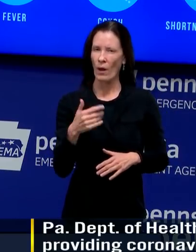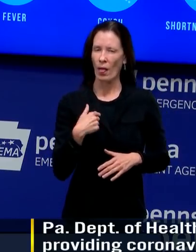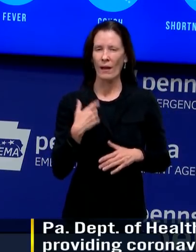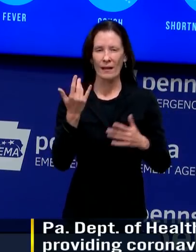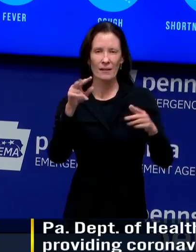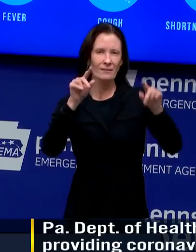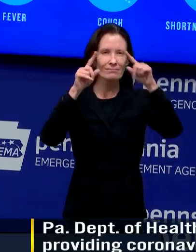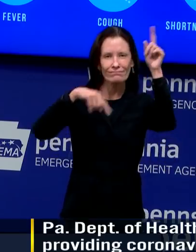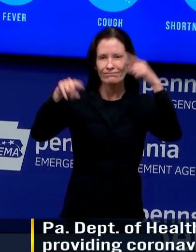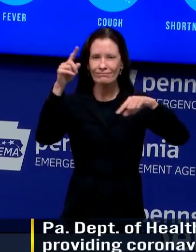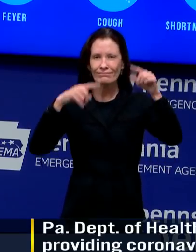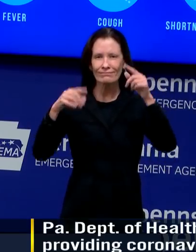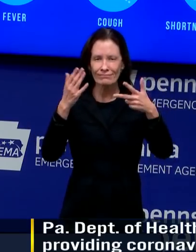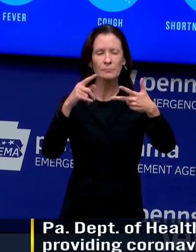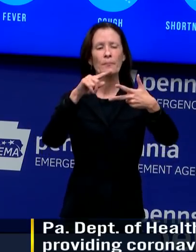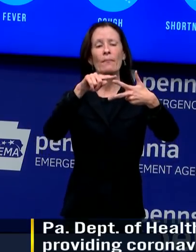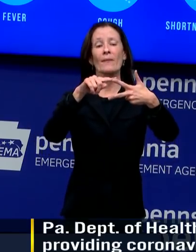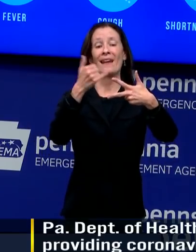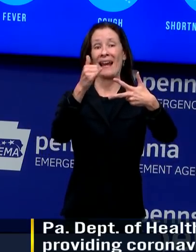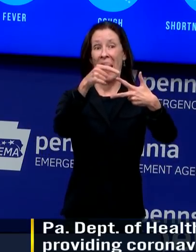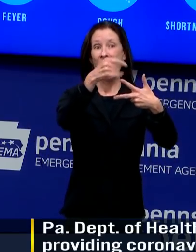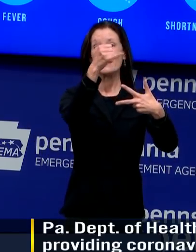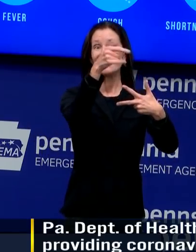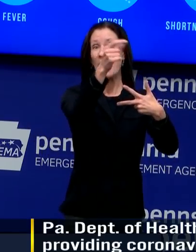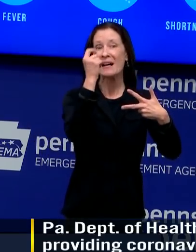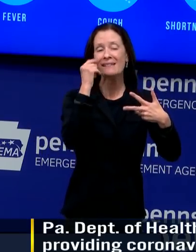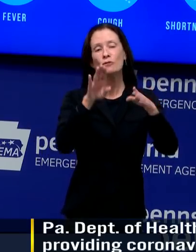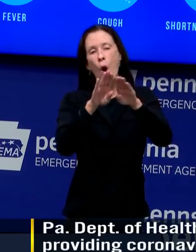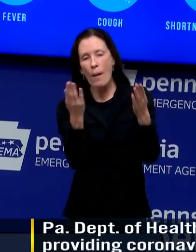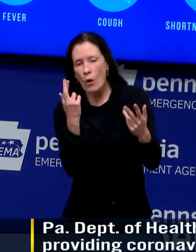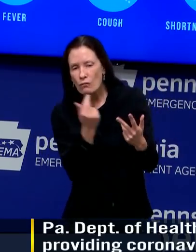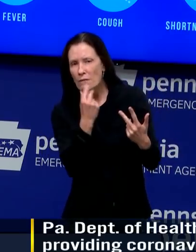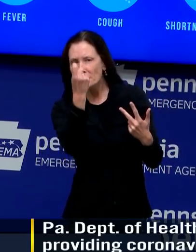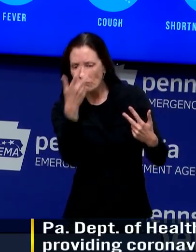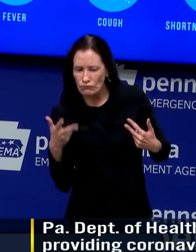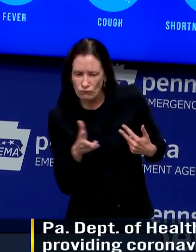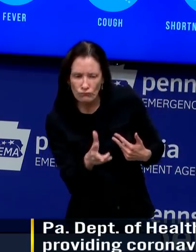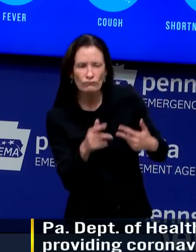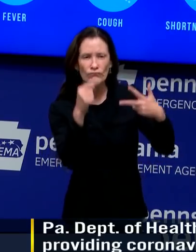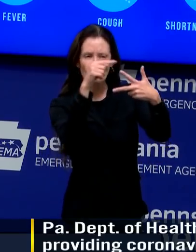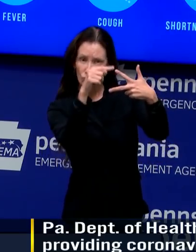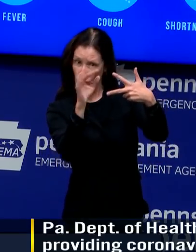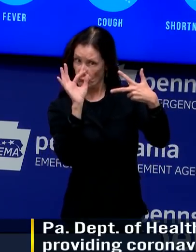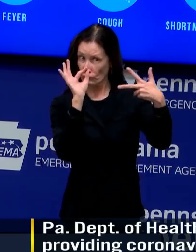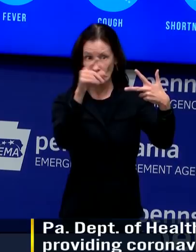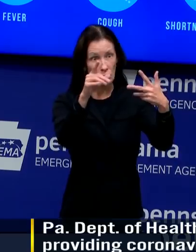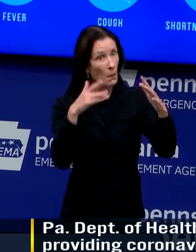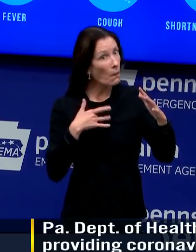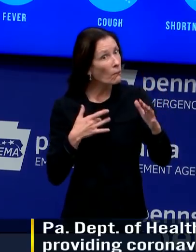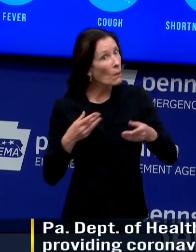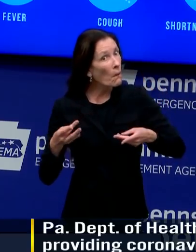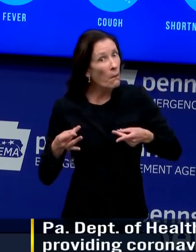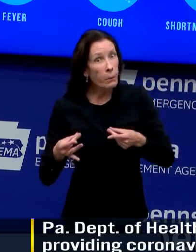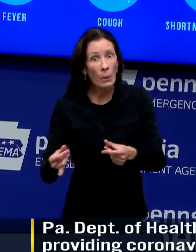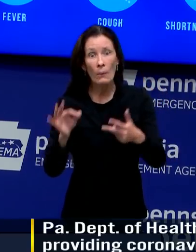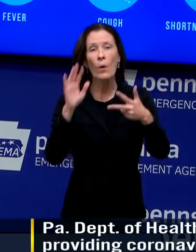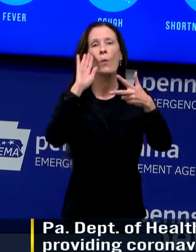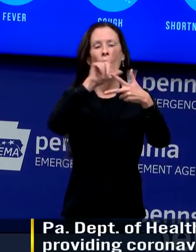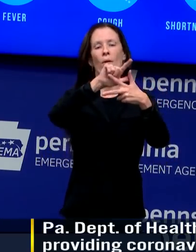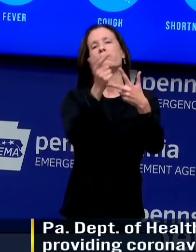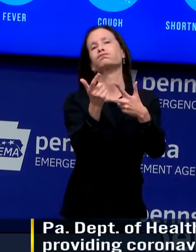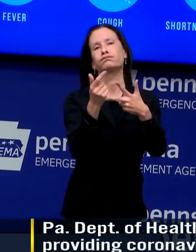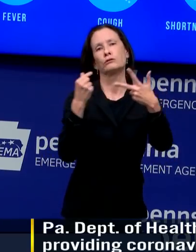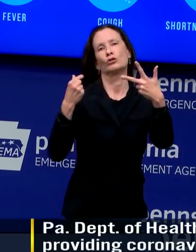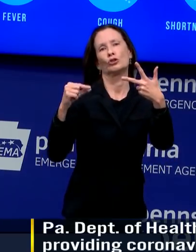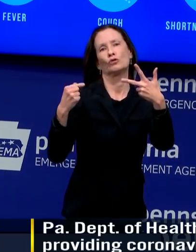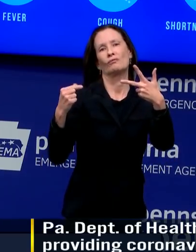Health guidelines. An example would be to still require universal masking if the CDC and the Department of Health are